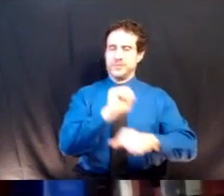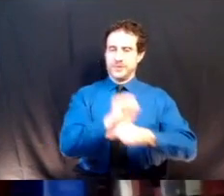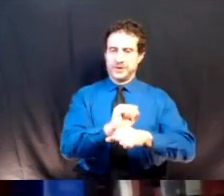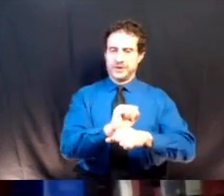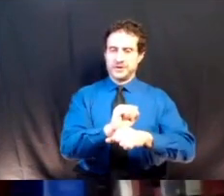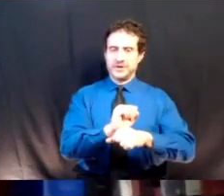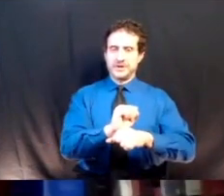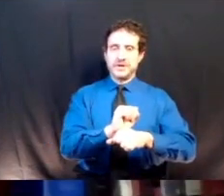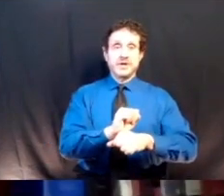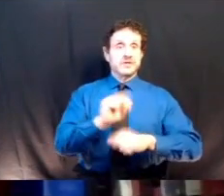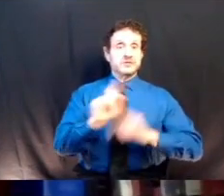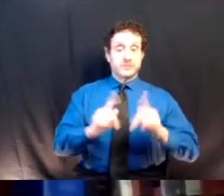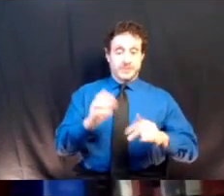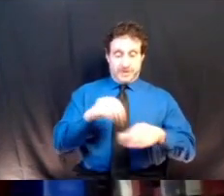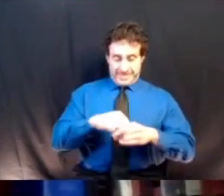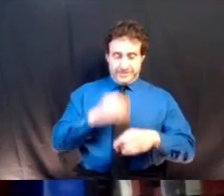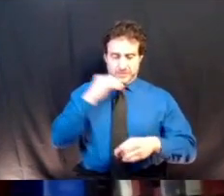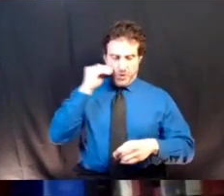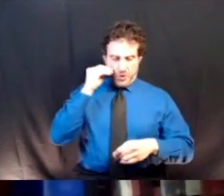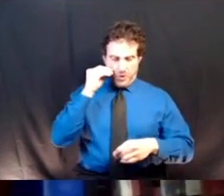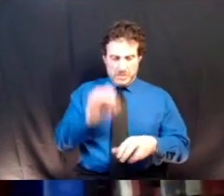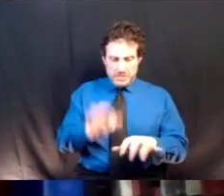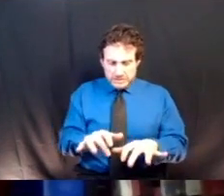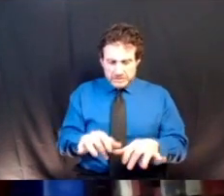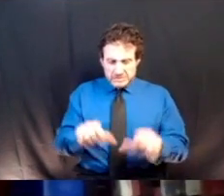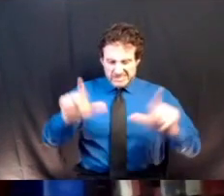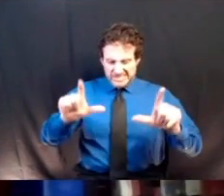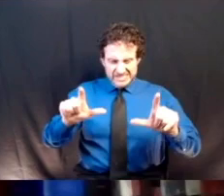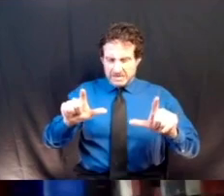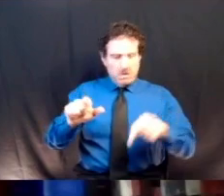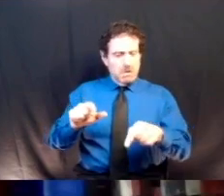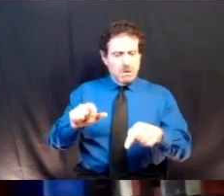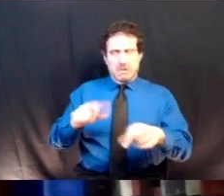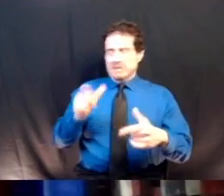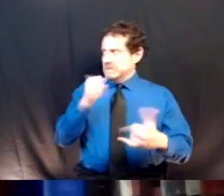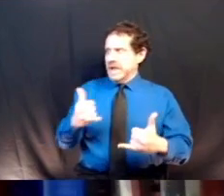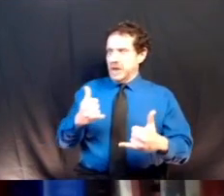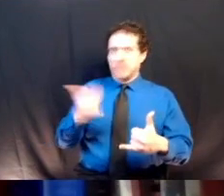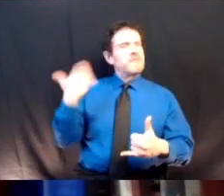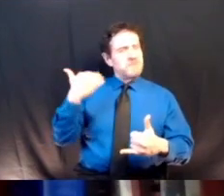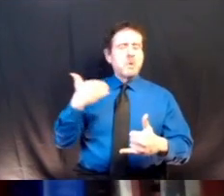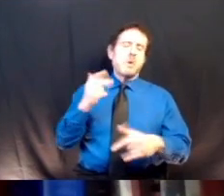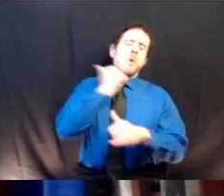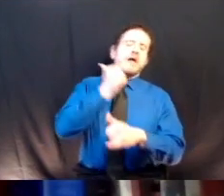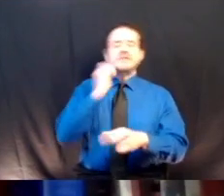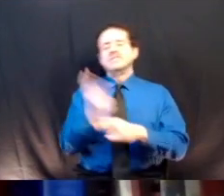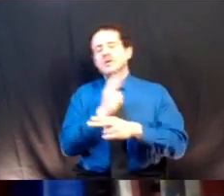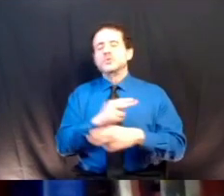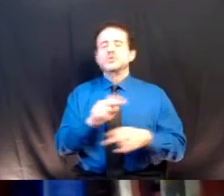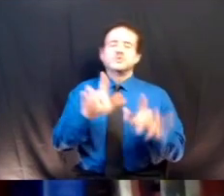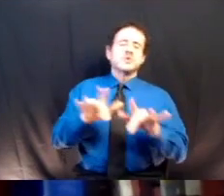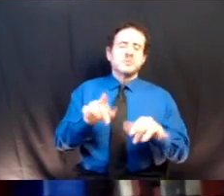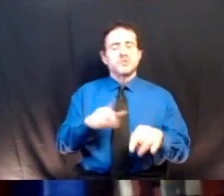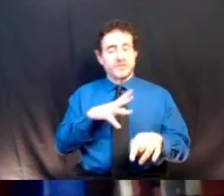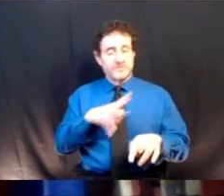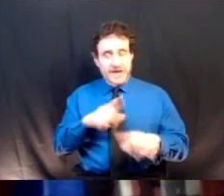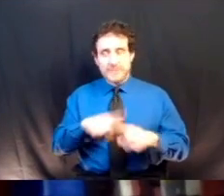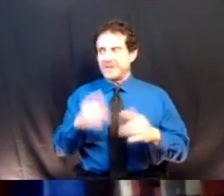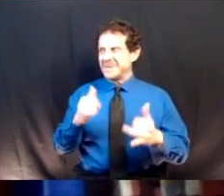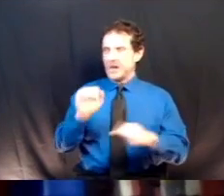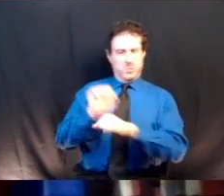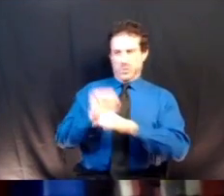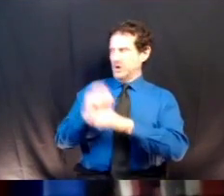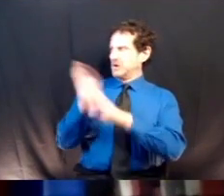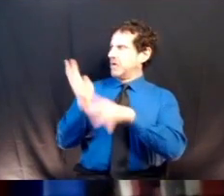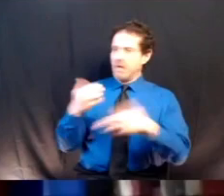setups that weren't really made for what they're now having to do. And so there are jobs available for helping people with their